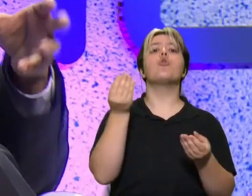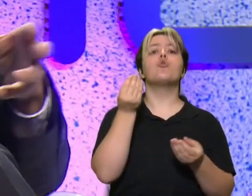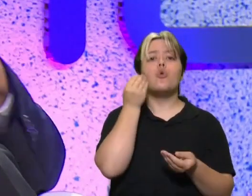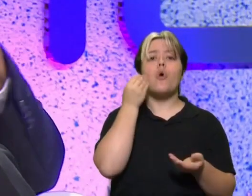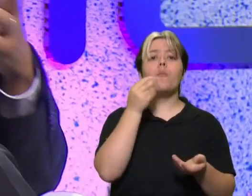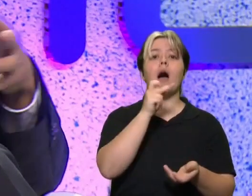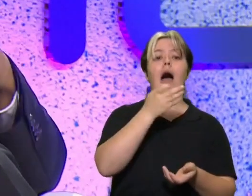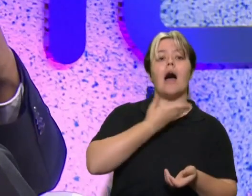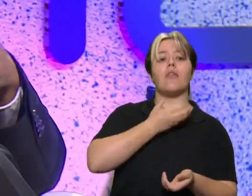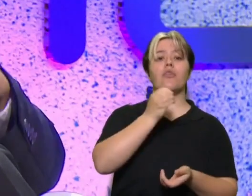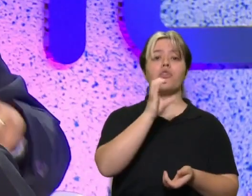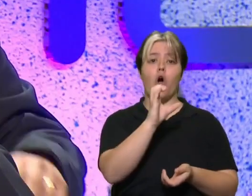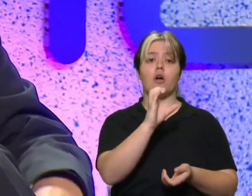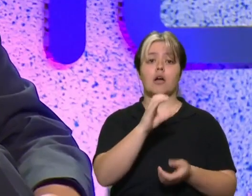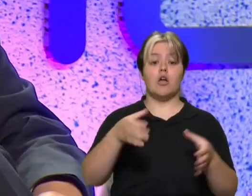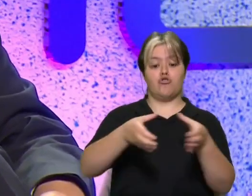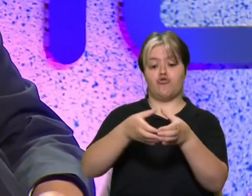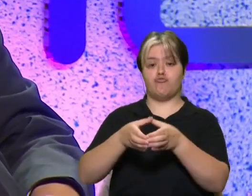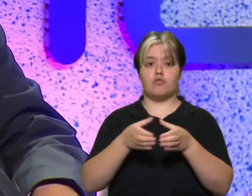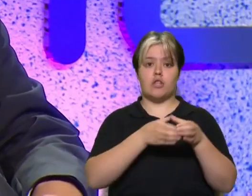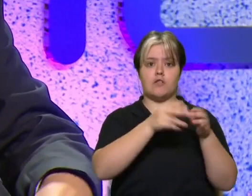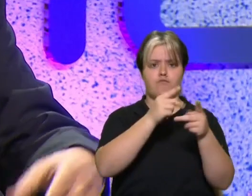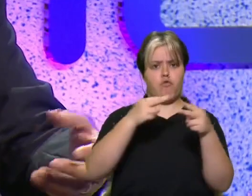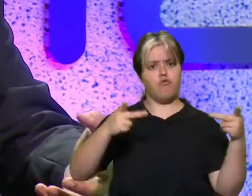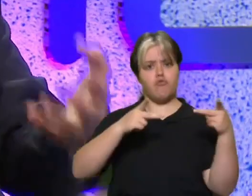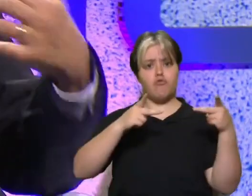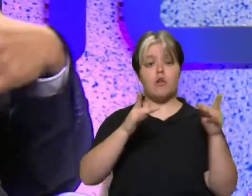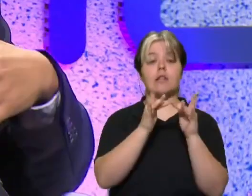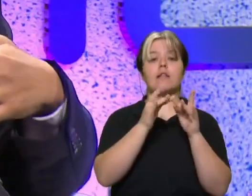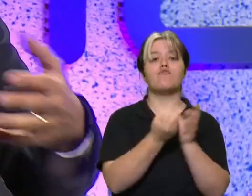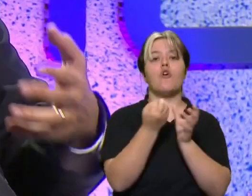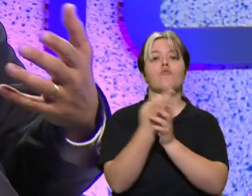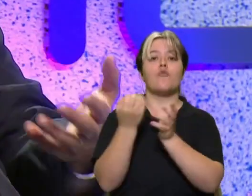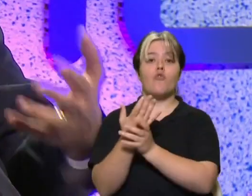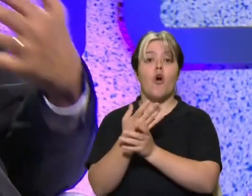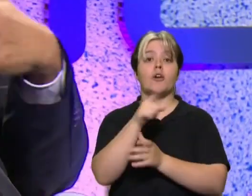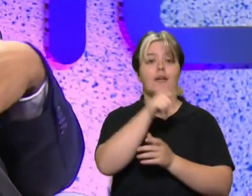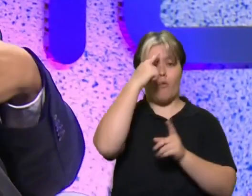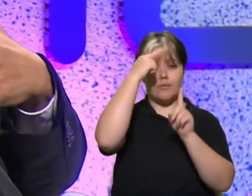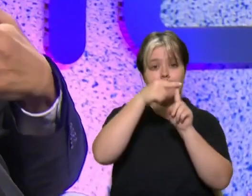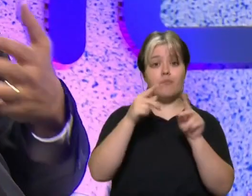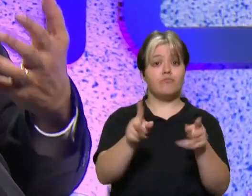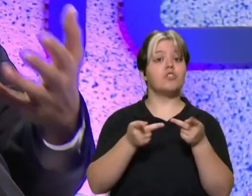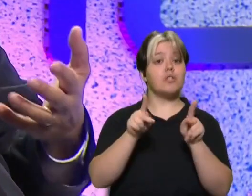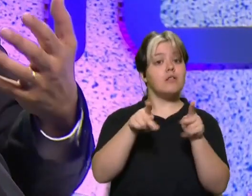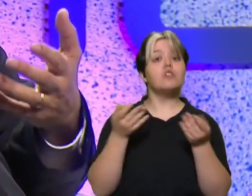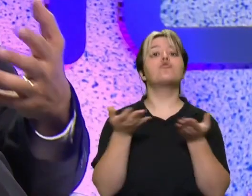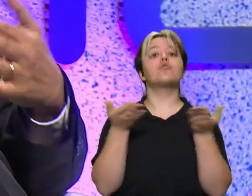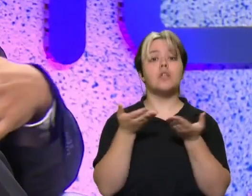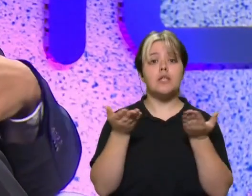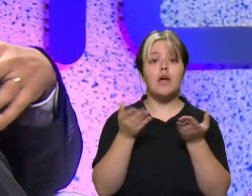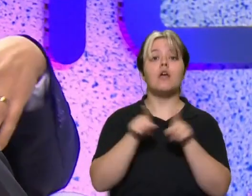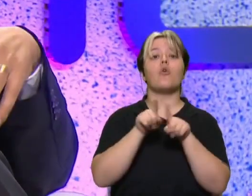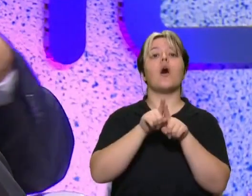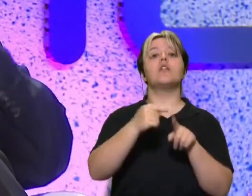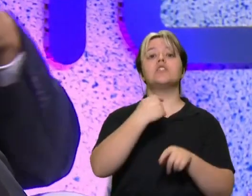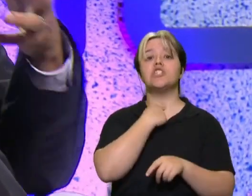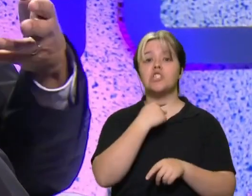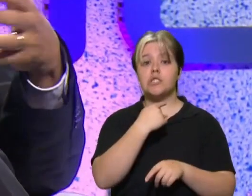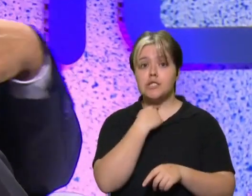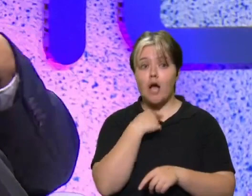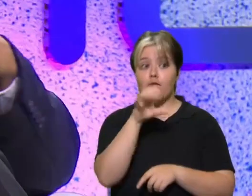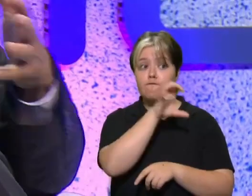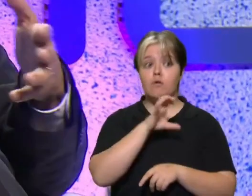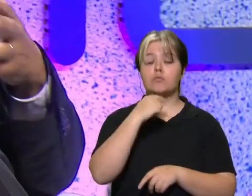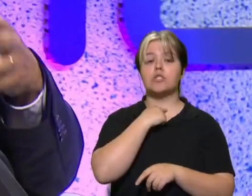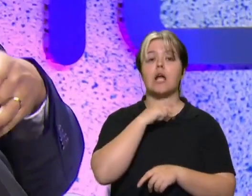This is done ad hoc, communities emerging on the NIP, and the idea of the strategy to